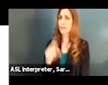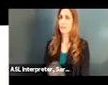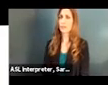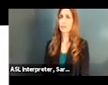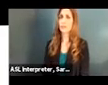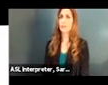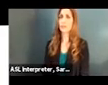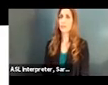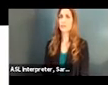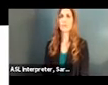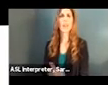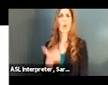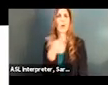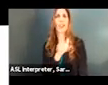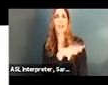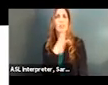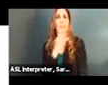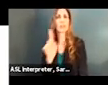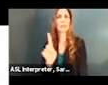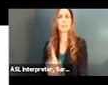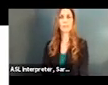Yes, I'll allow her to speak. Okay.